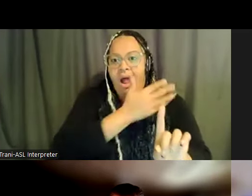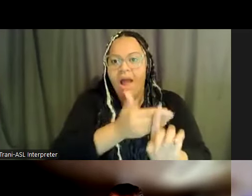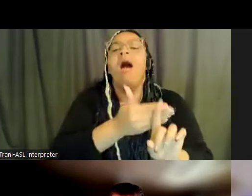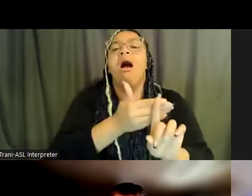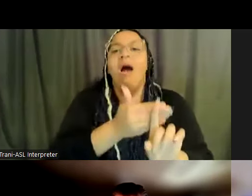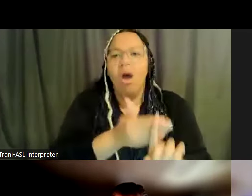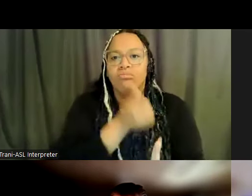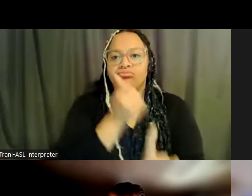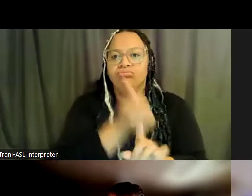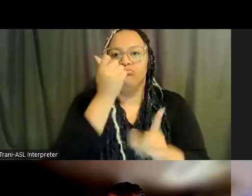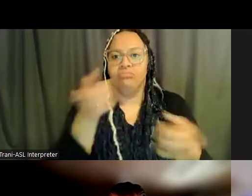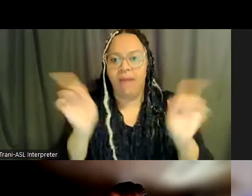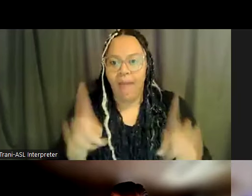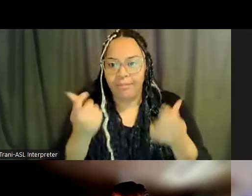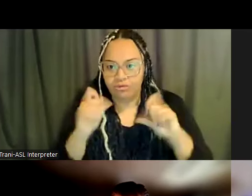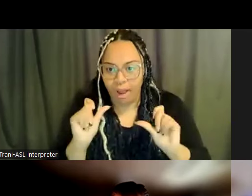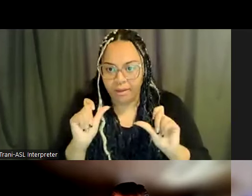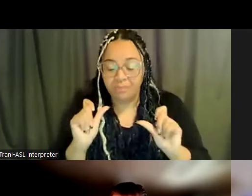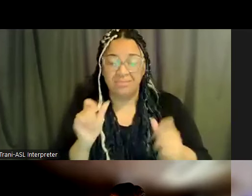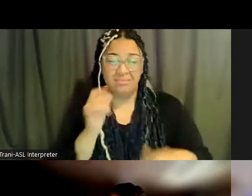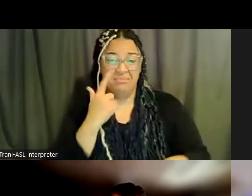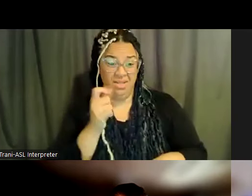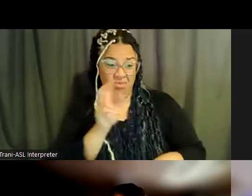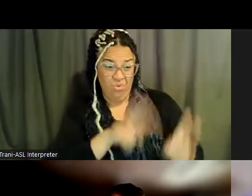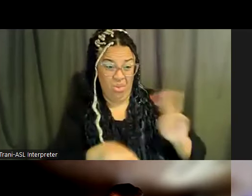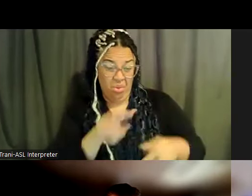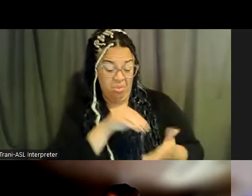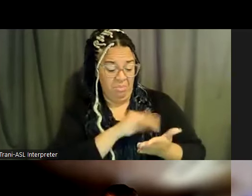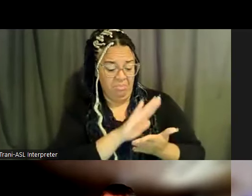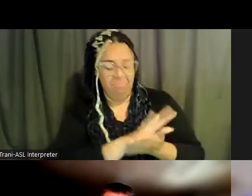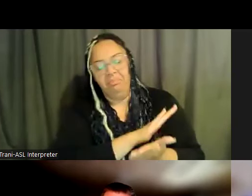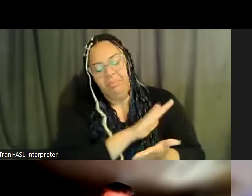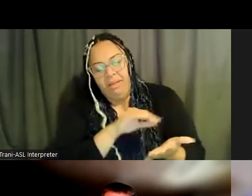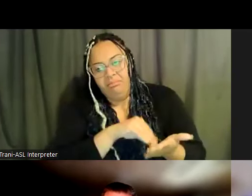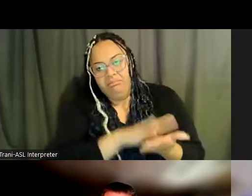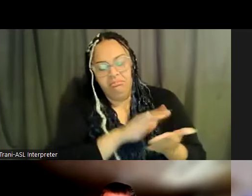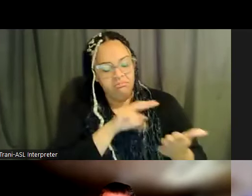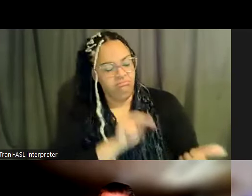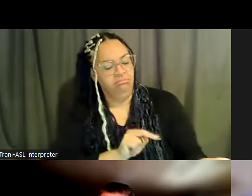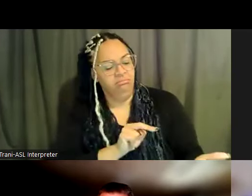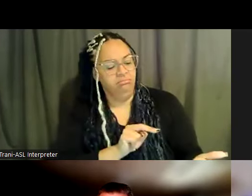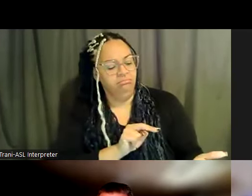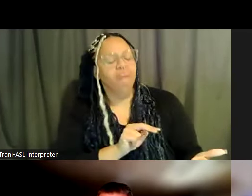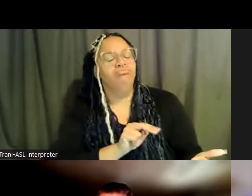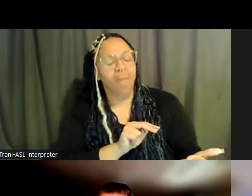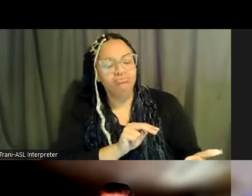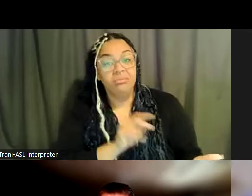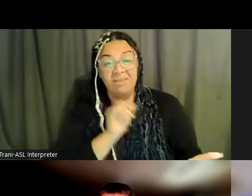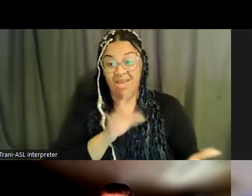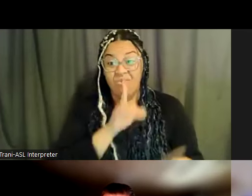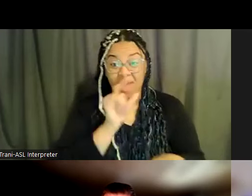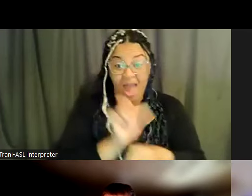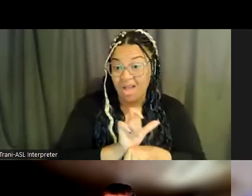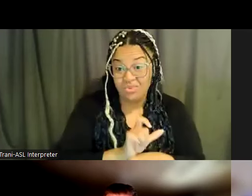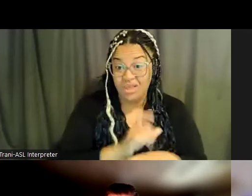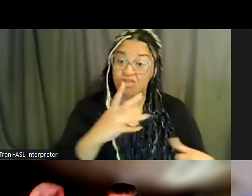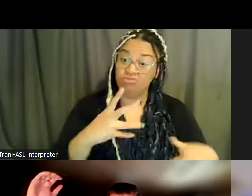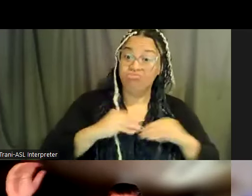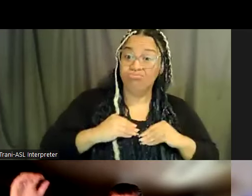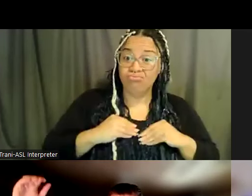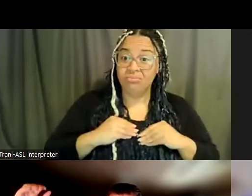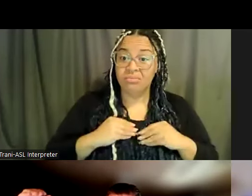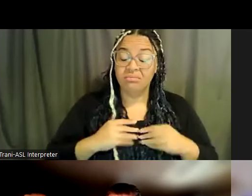if we took it on paper for what a lot of people took that for, we wouldn't even be bothering with suicide prevention. If people went from 0